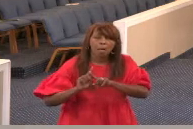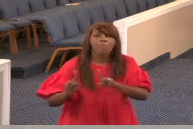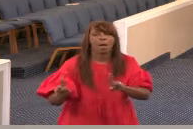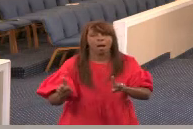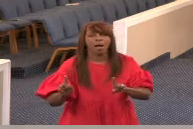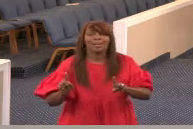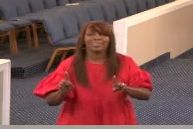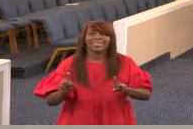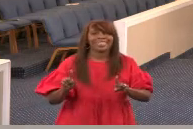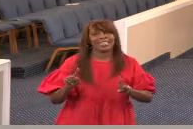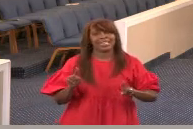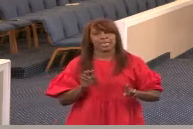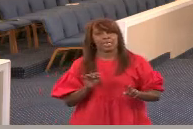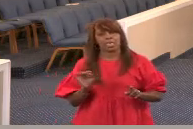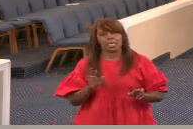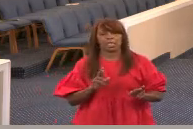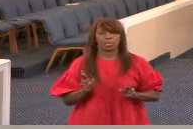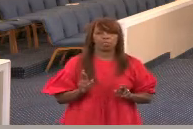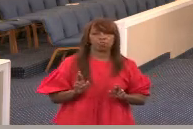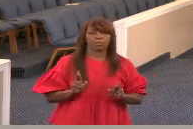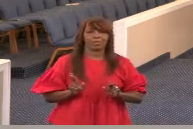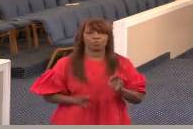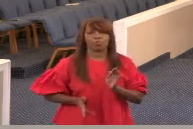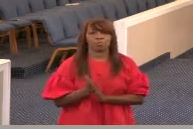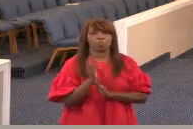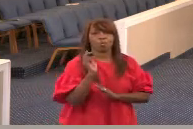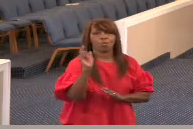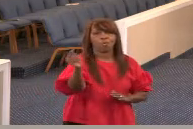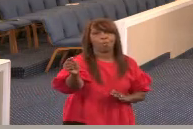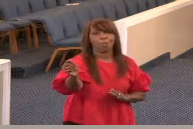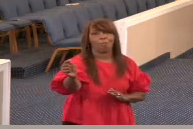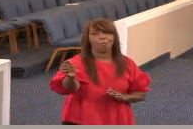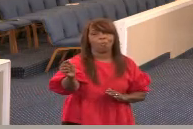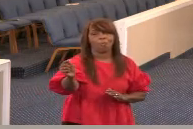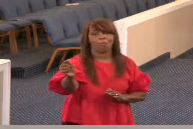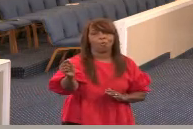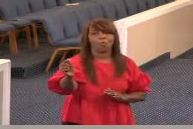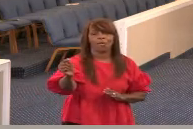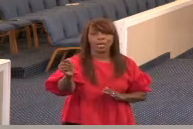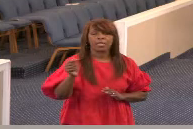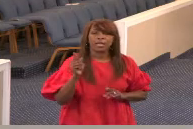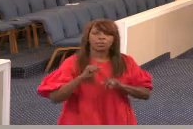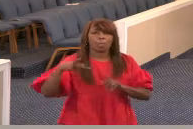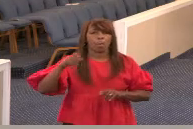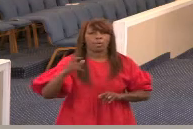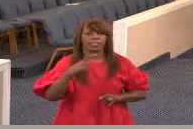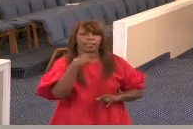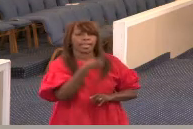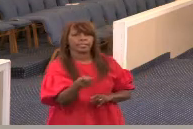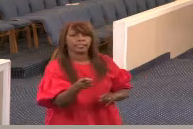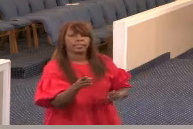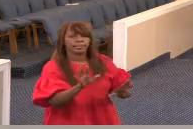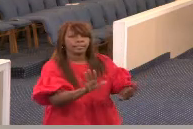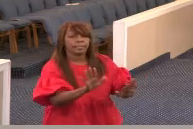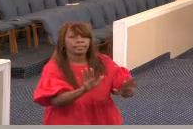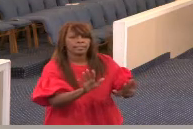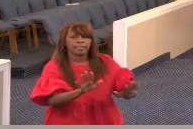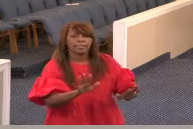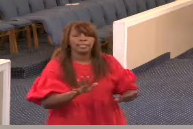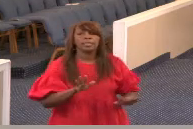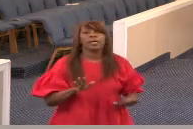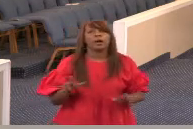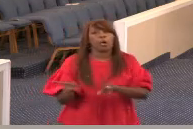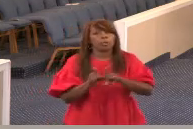color, as though they would have cast anchors out of the foreship, Paul said to the centurion and to